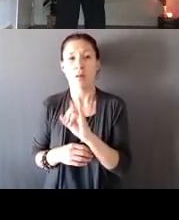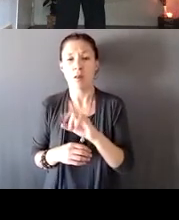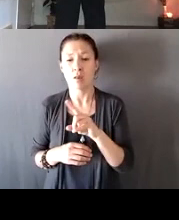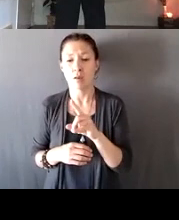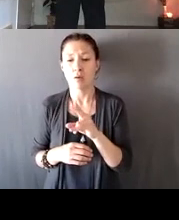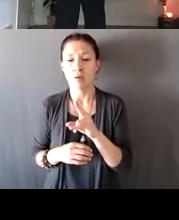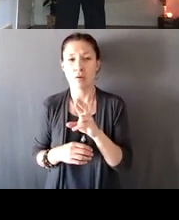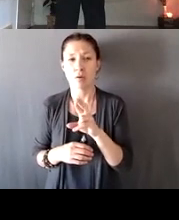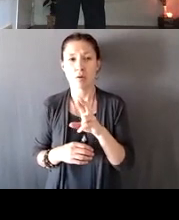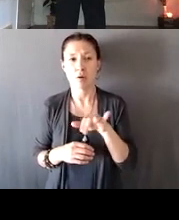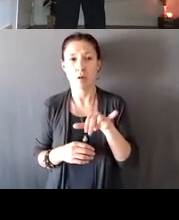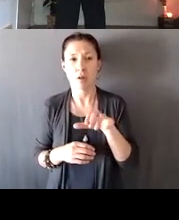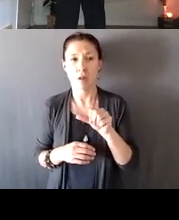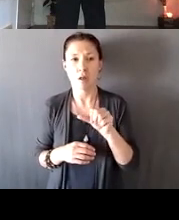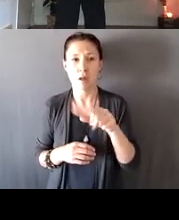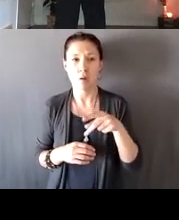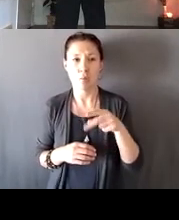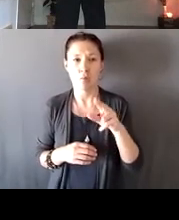Pradarapaya